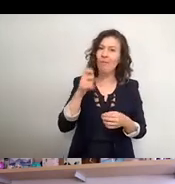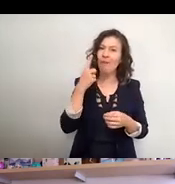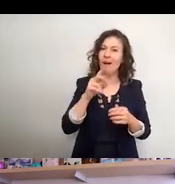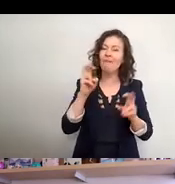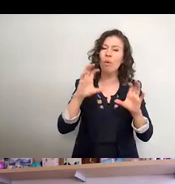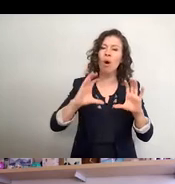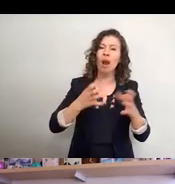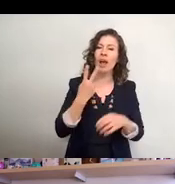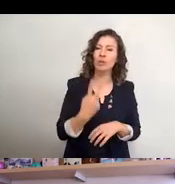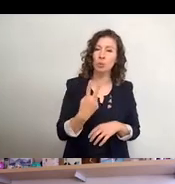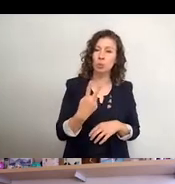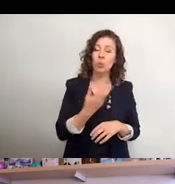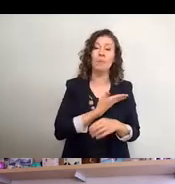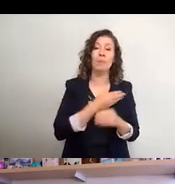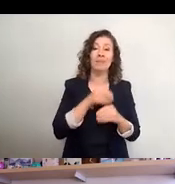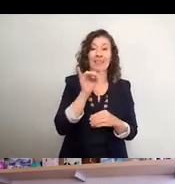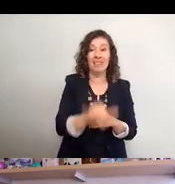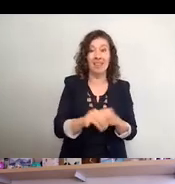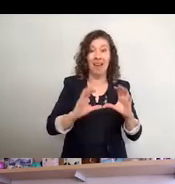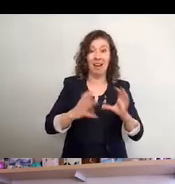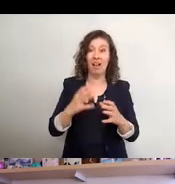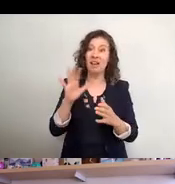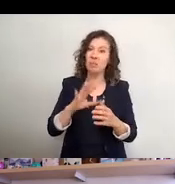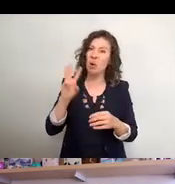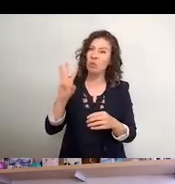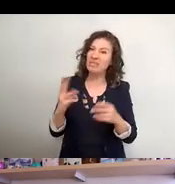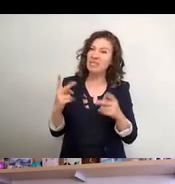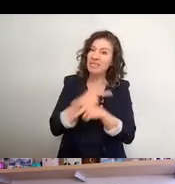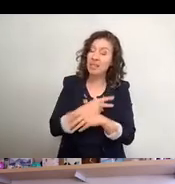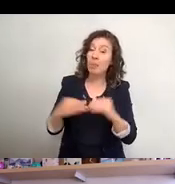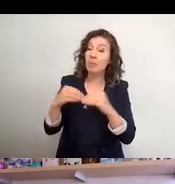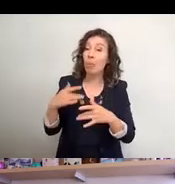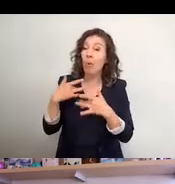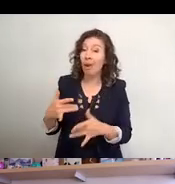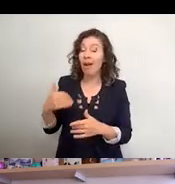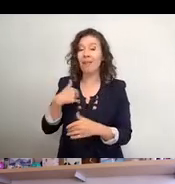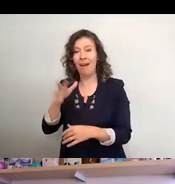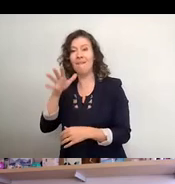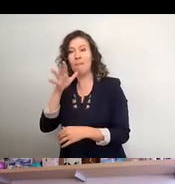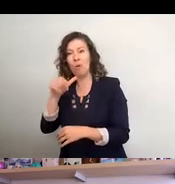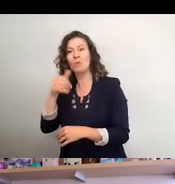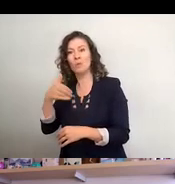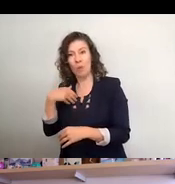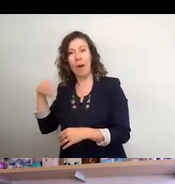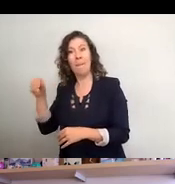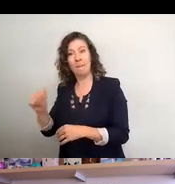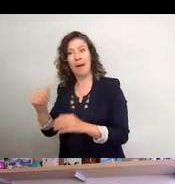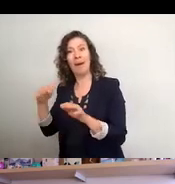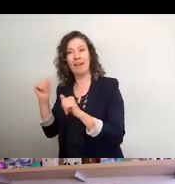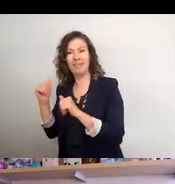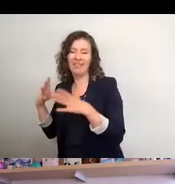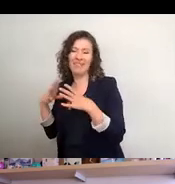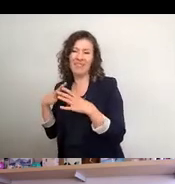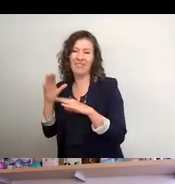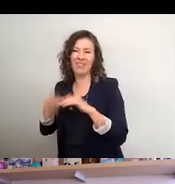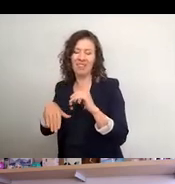with infants in this class about 6 times more likely to have mothers who had paid leave than unpaid leave.